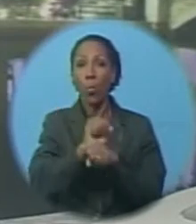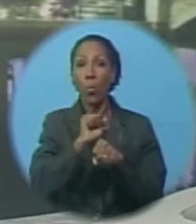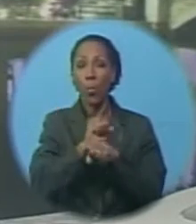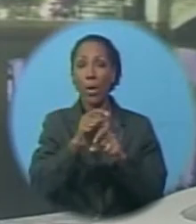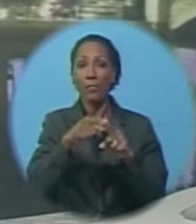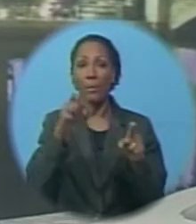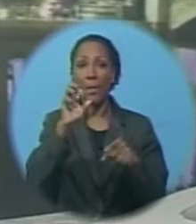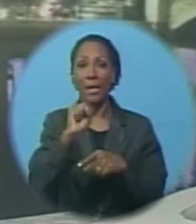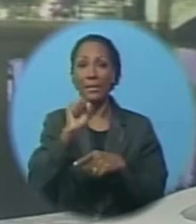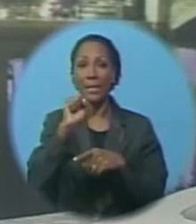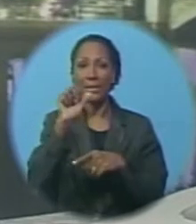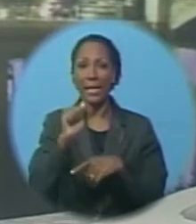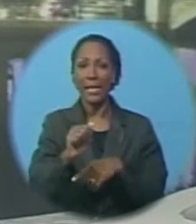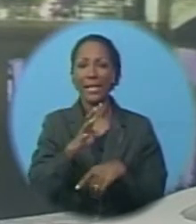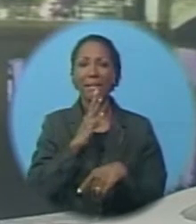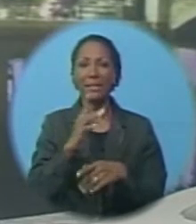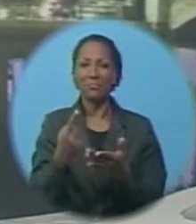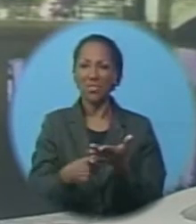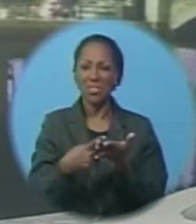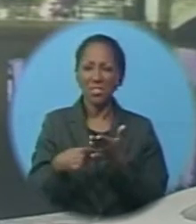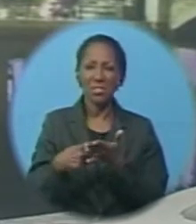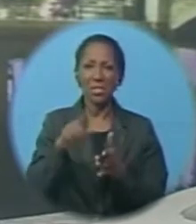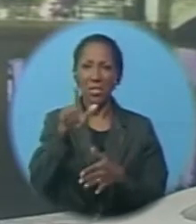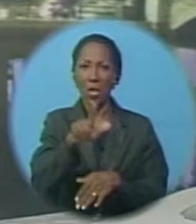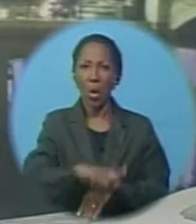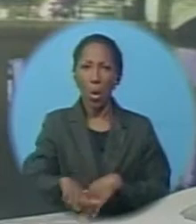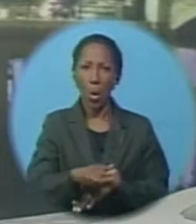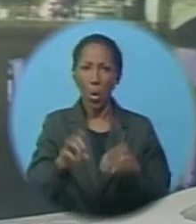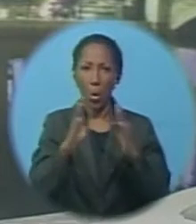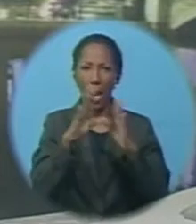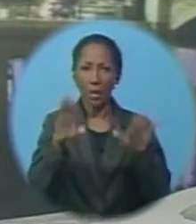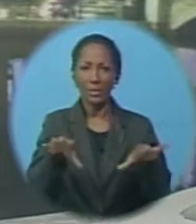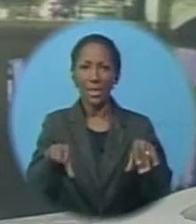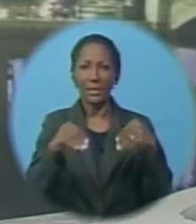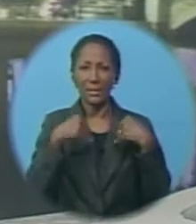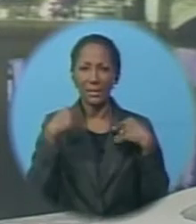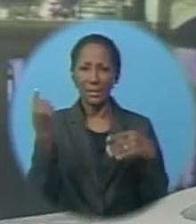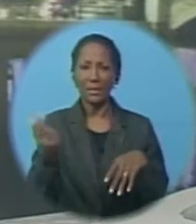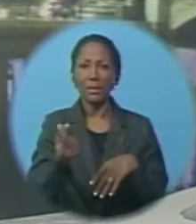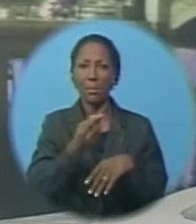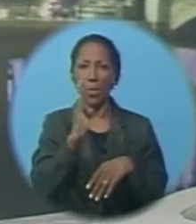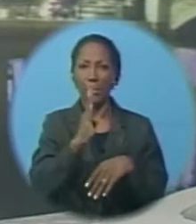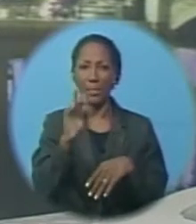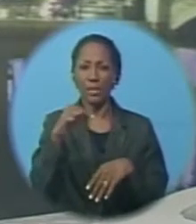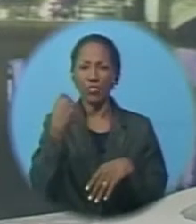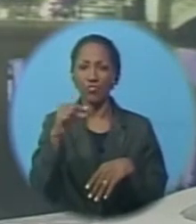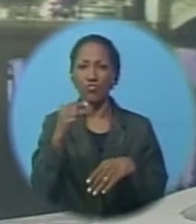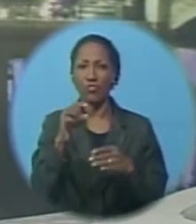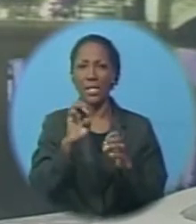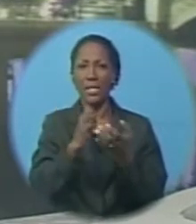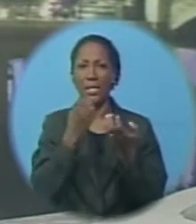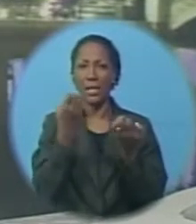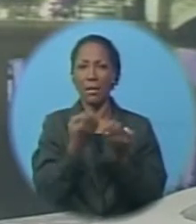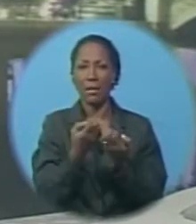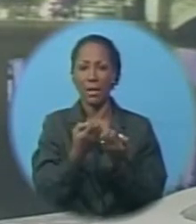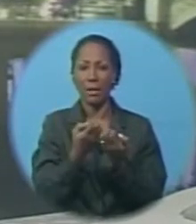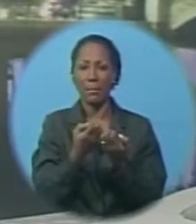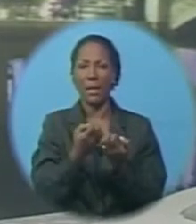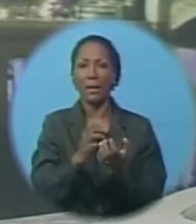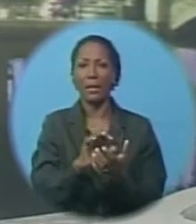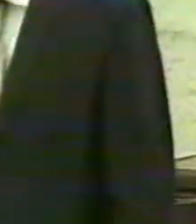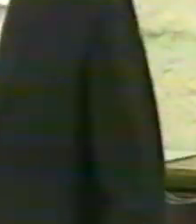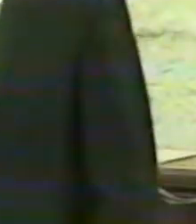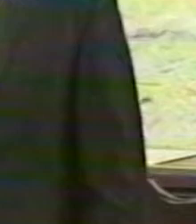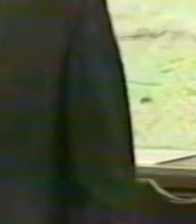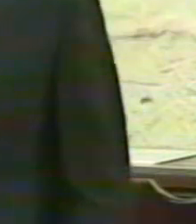lower house on a motion for Parliament to accept the Barbados Green Economy Scoping Study as a national information document.